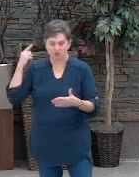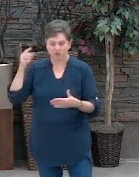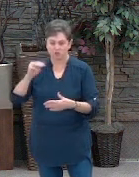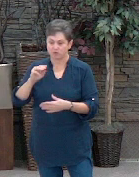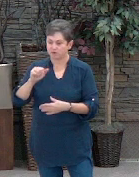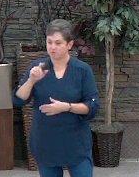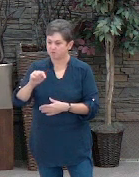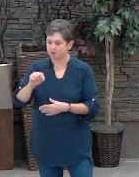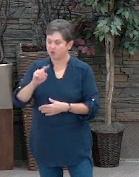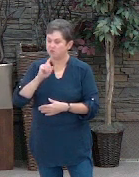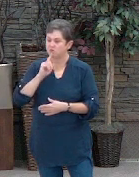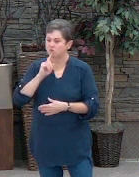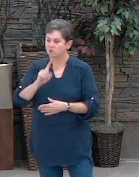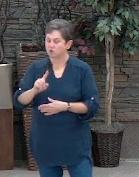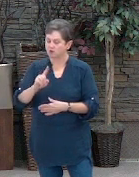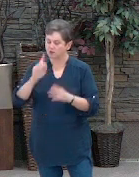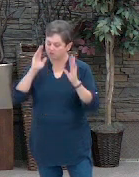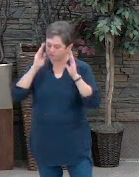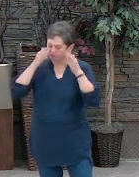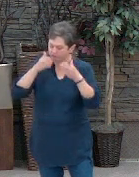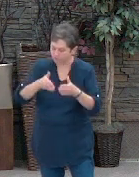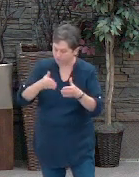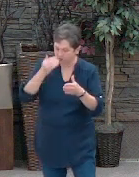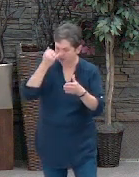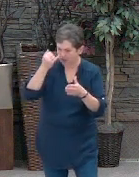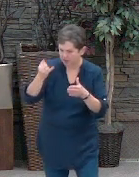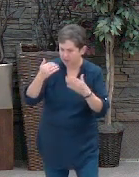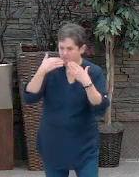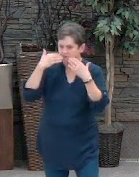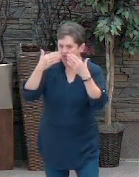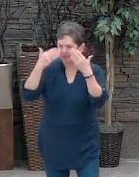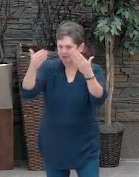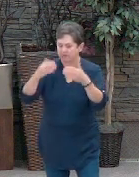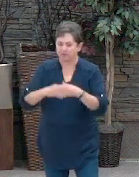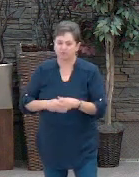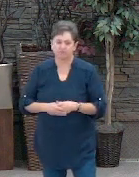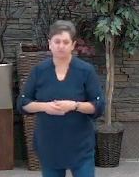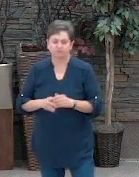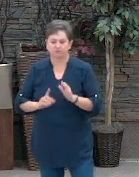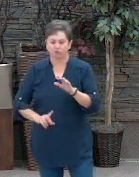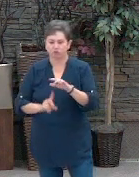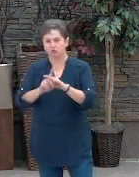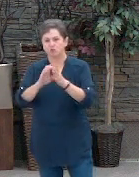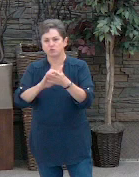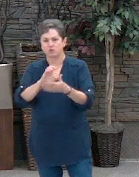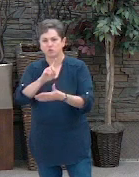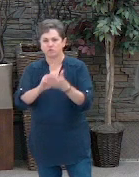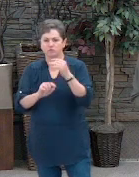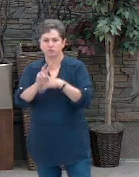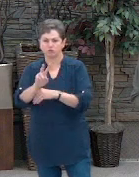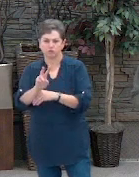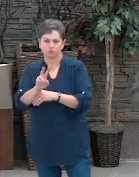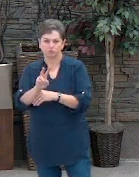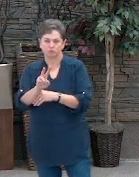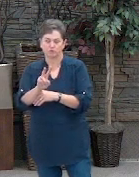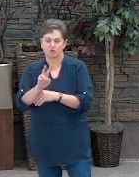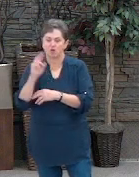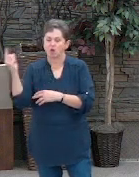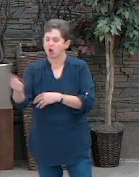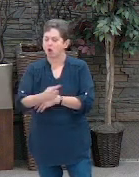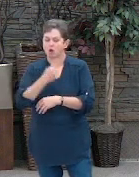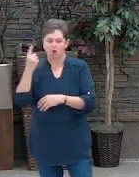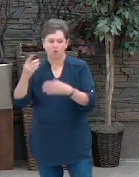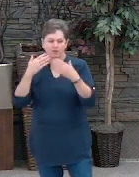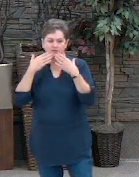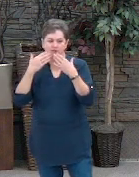Matt really honed in on this idea of thanksgiving. It shows up in chapter 1 and verse 2, always